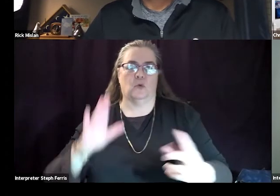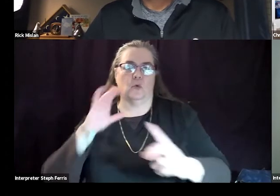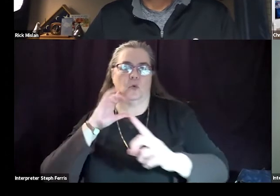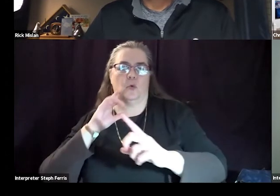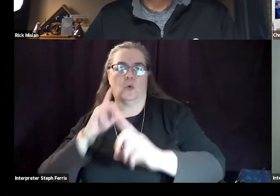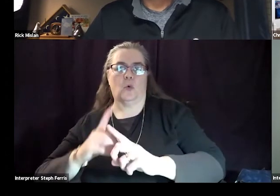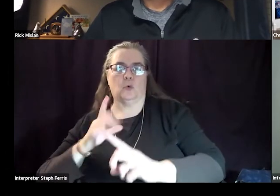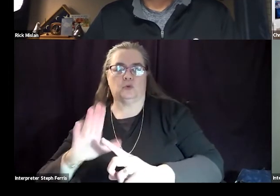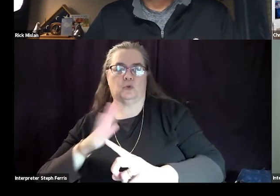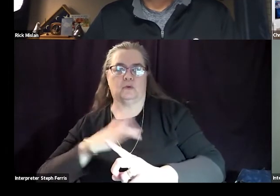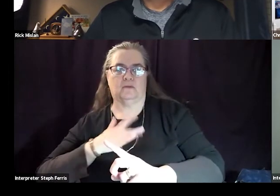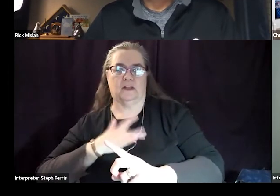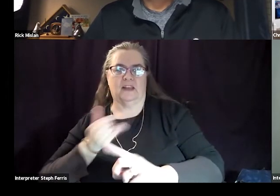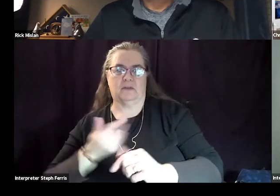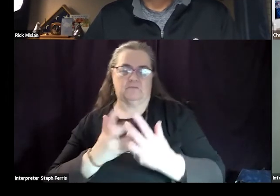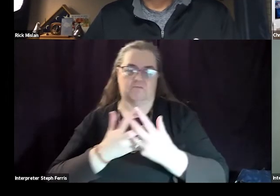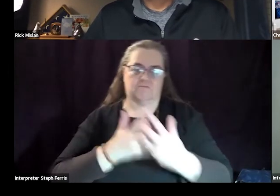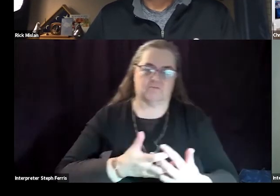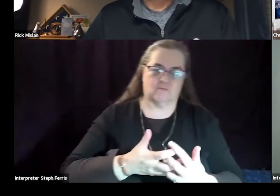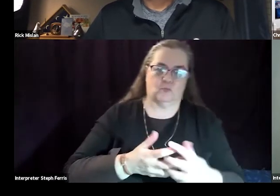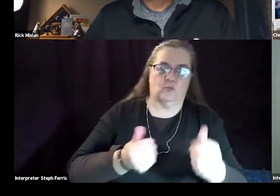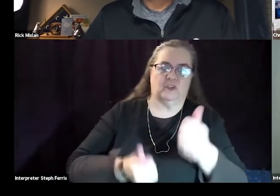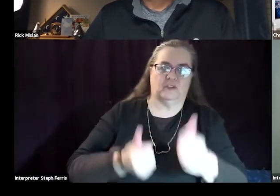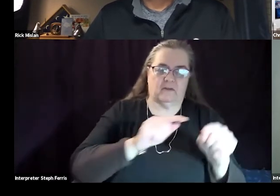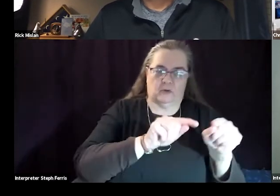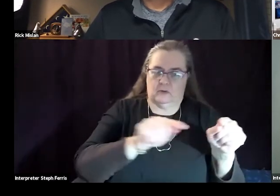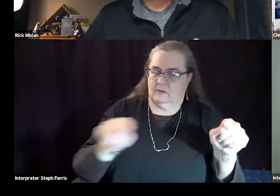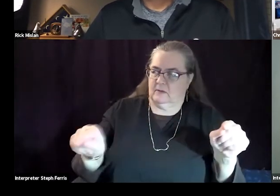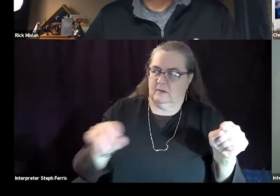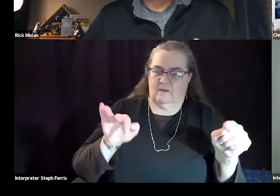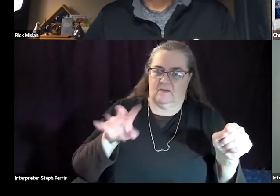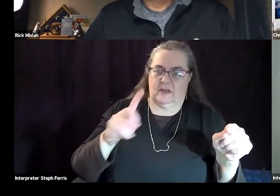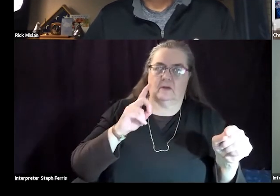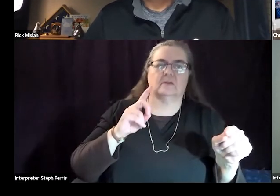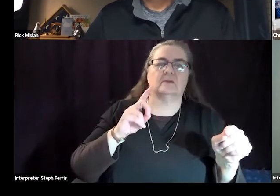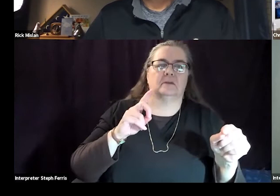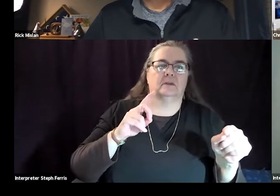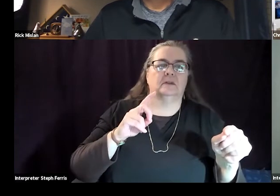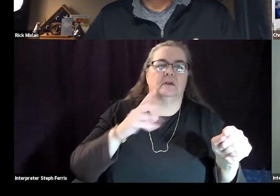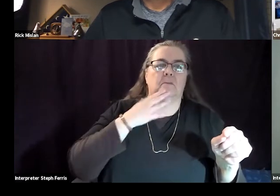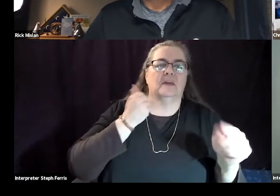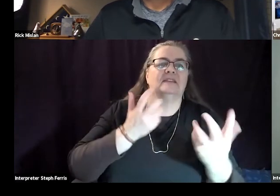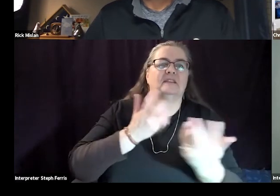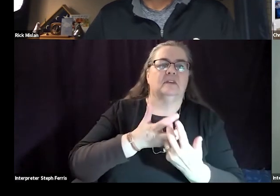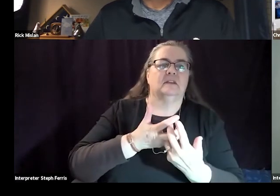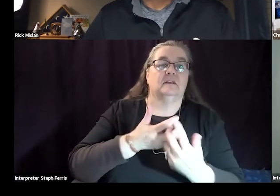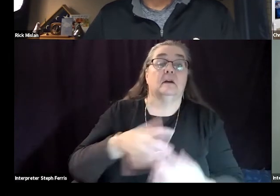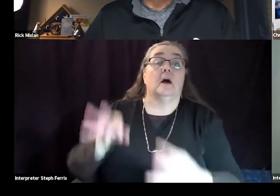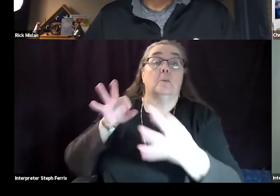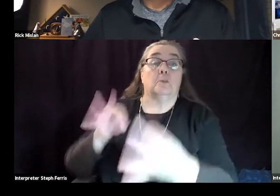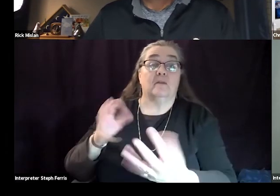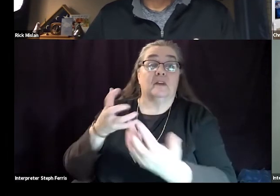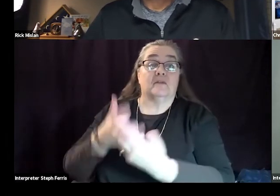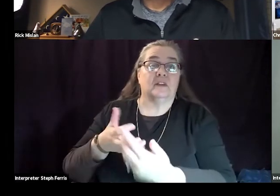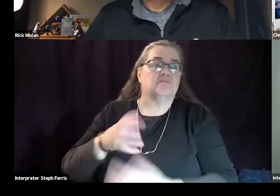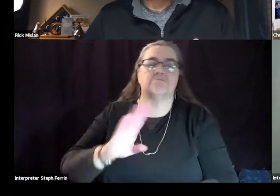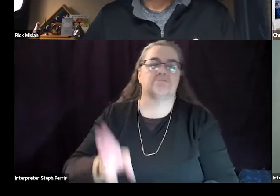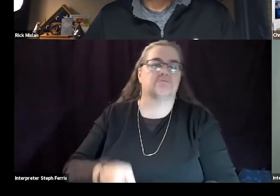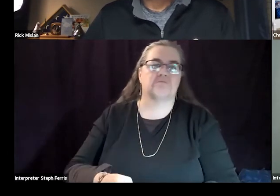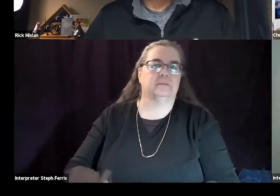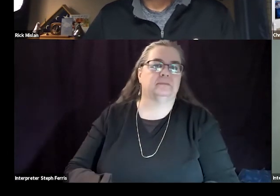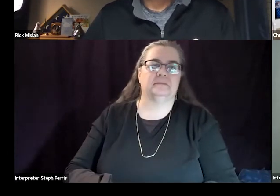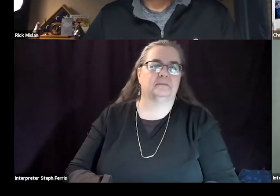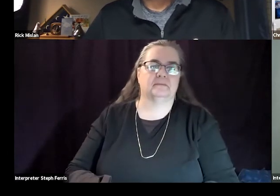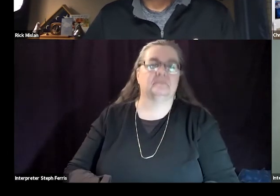that will most address this. There's never going to be a perfect fit, but there is going to be a good enough fit.